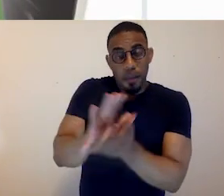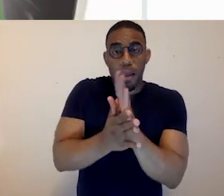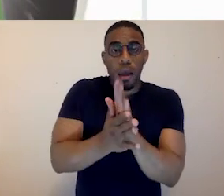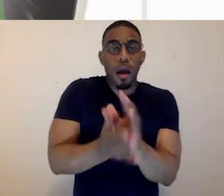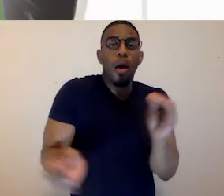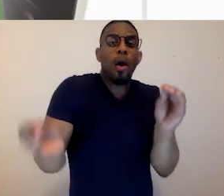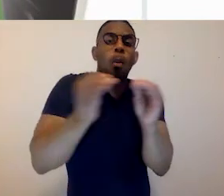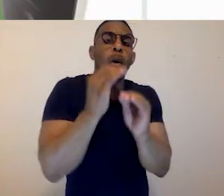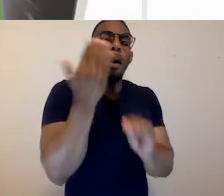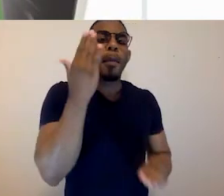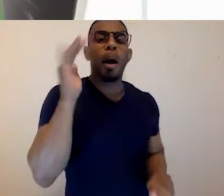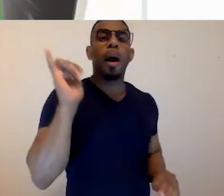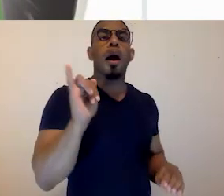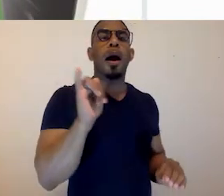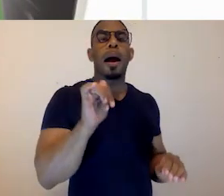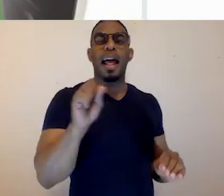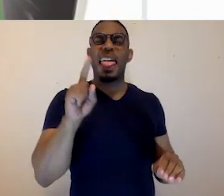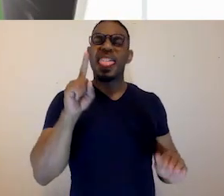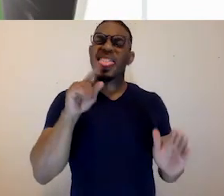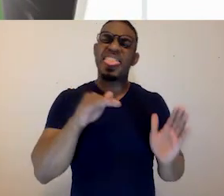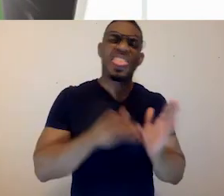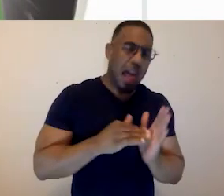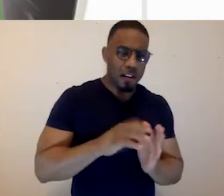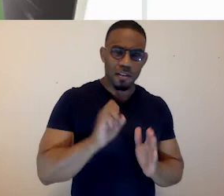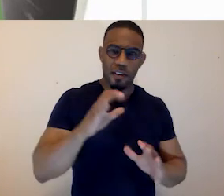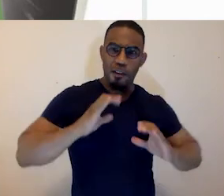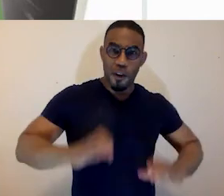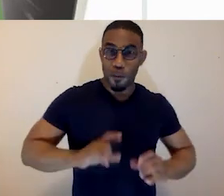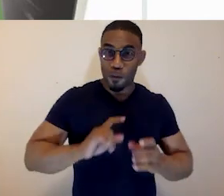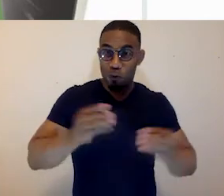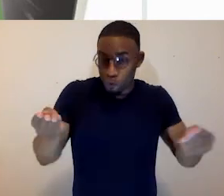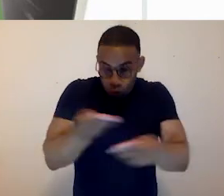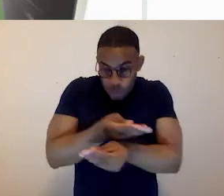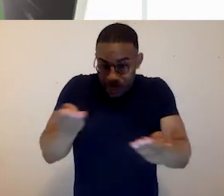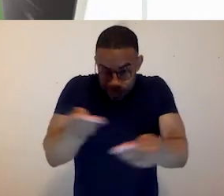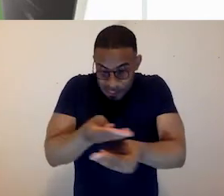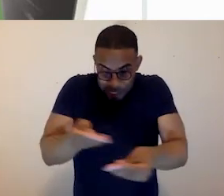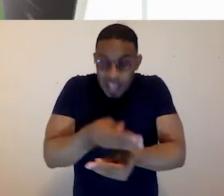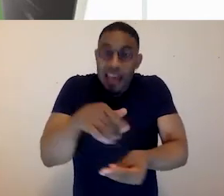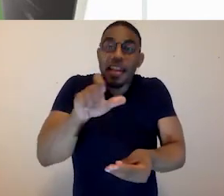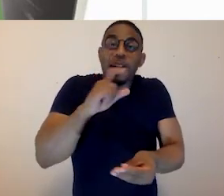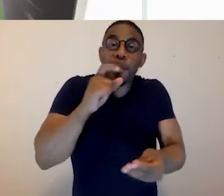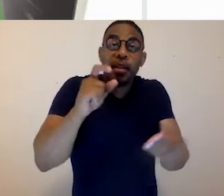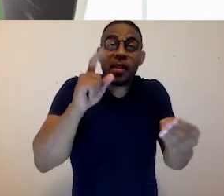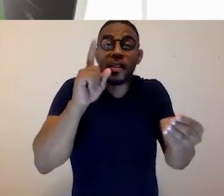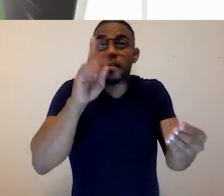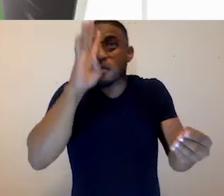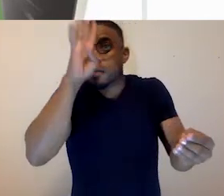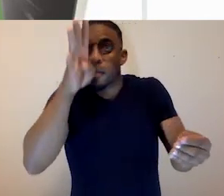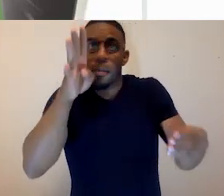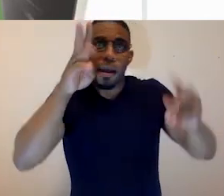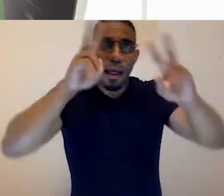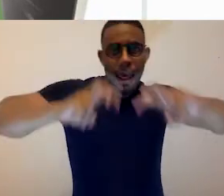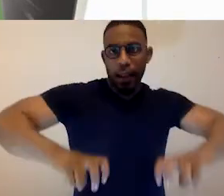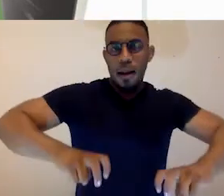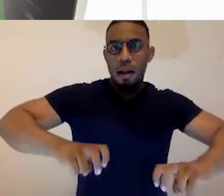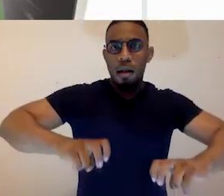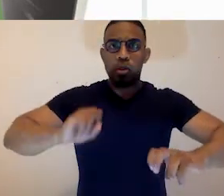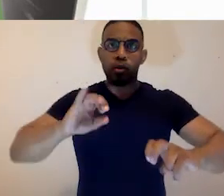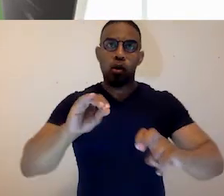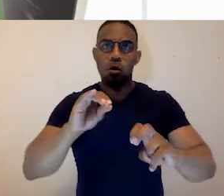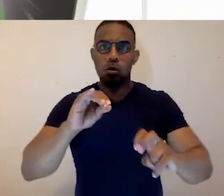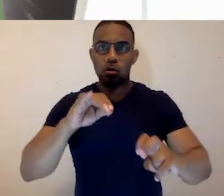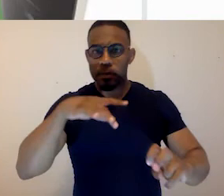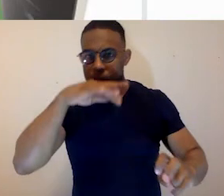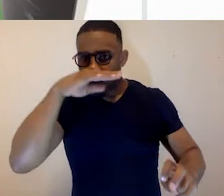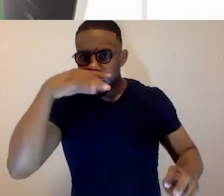became much more apparent as thousands of customer transactions needed to be simulated and analyzed. So